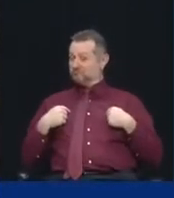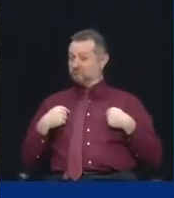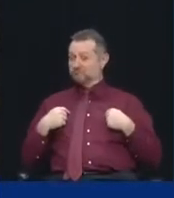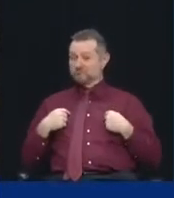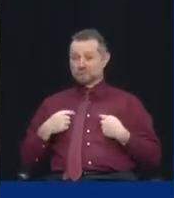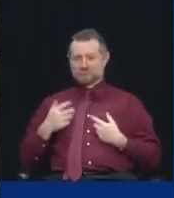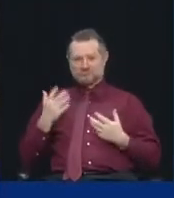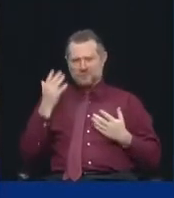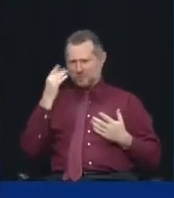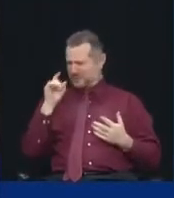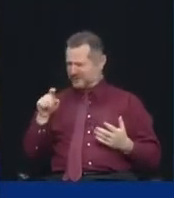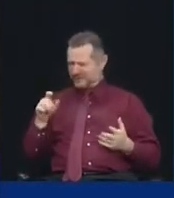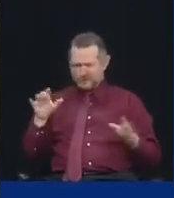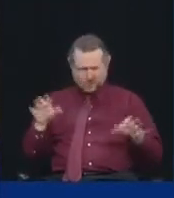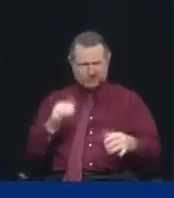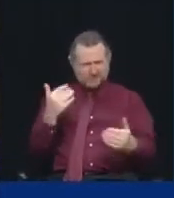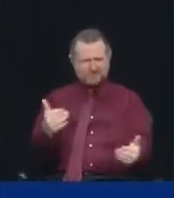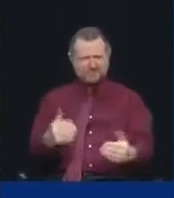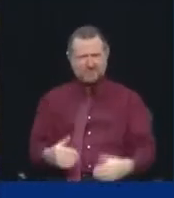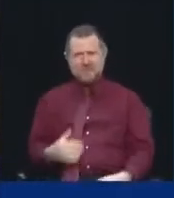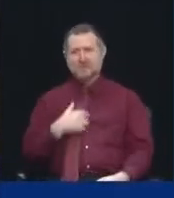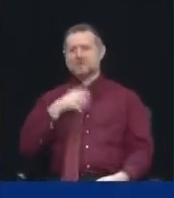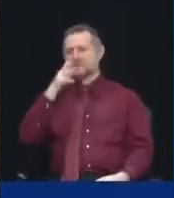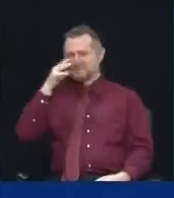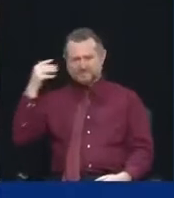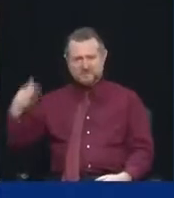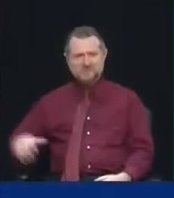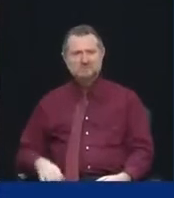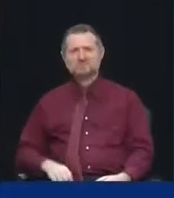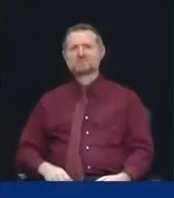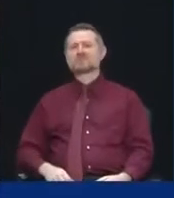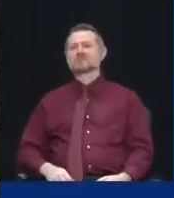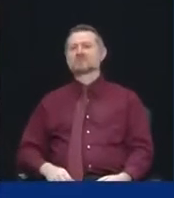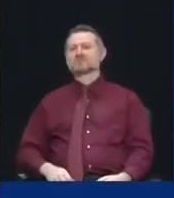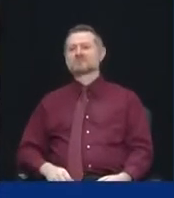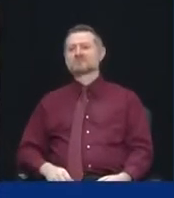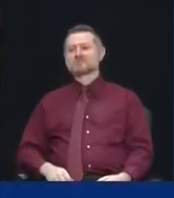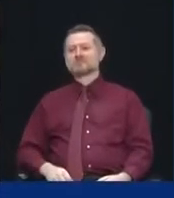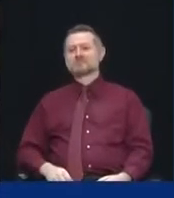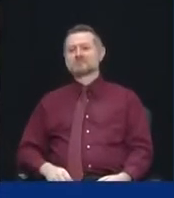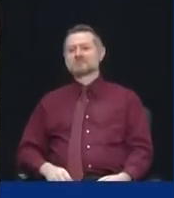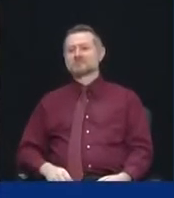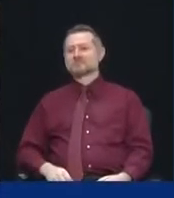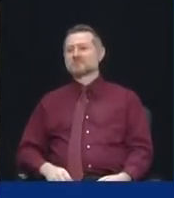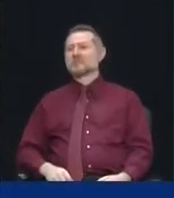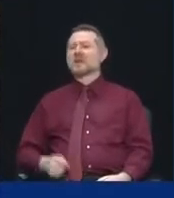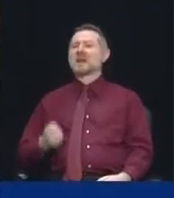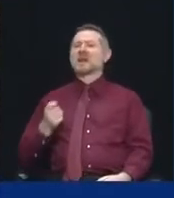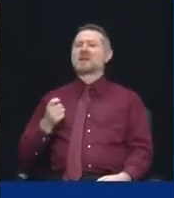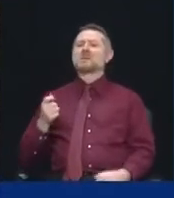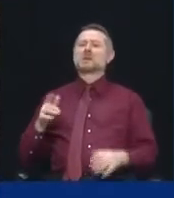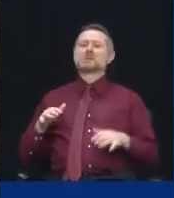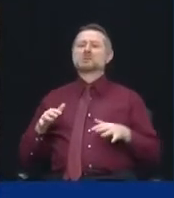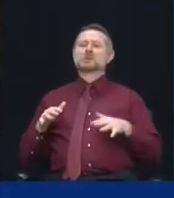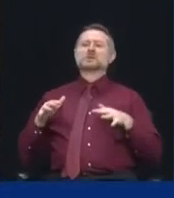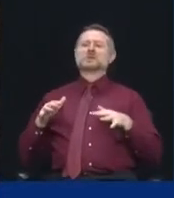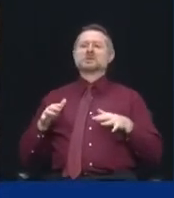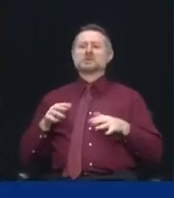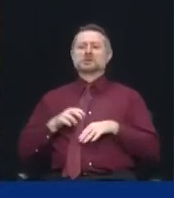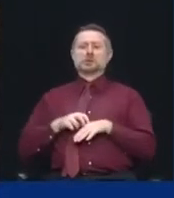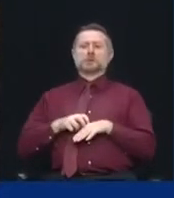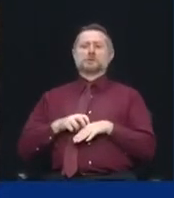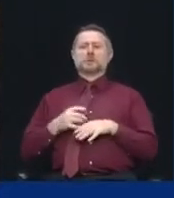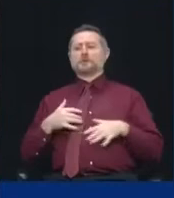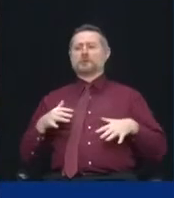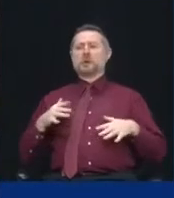to do. My mother got it, and she's a little nervous about things like that, but